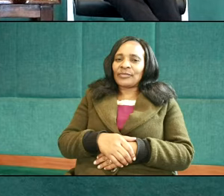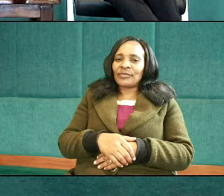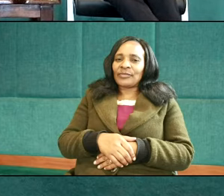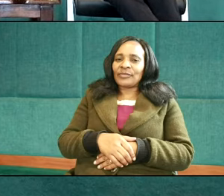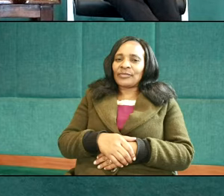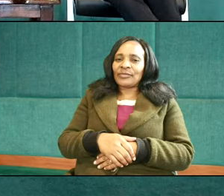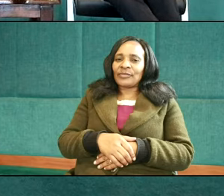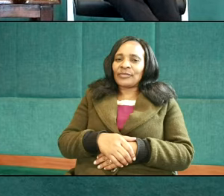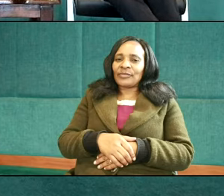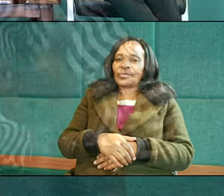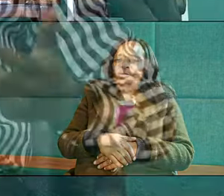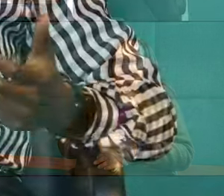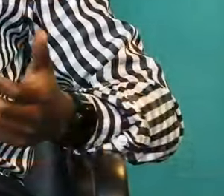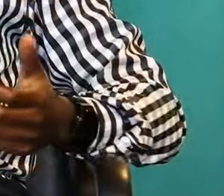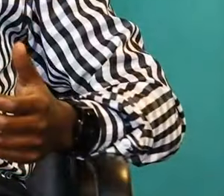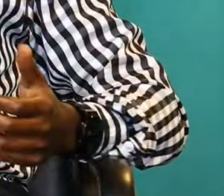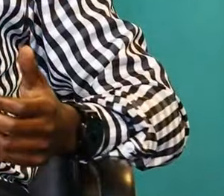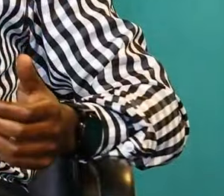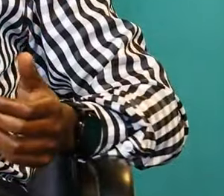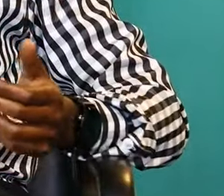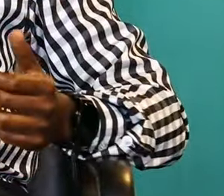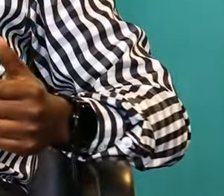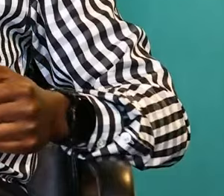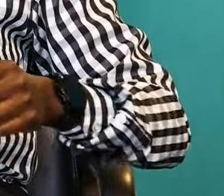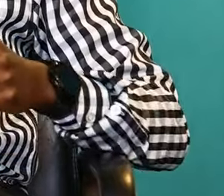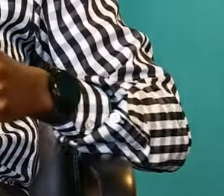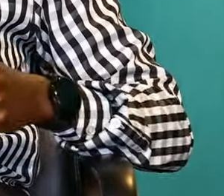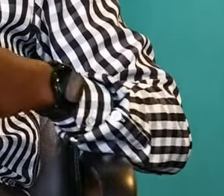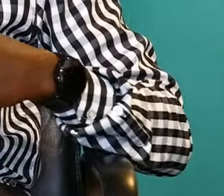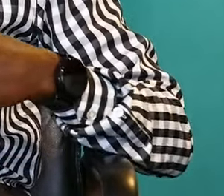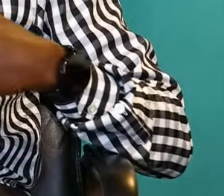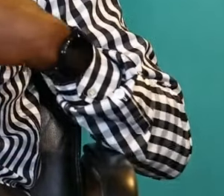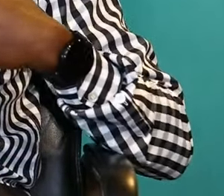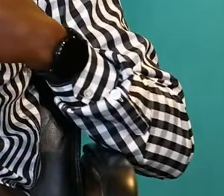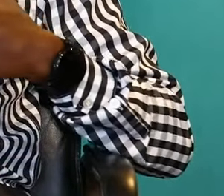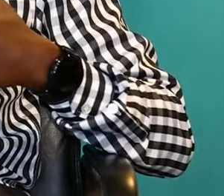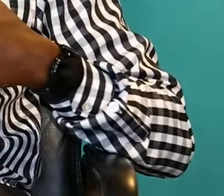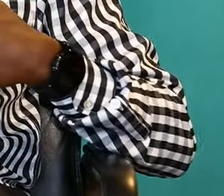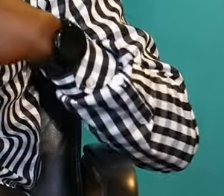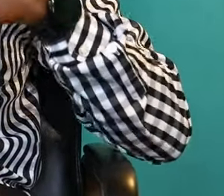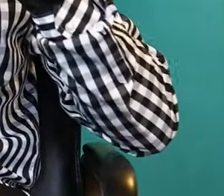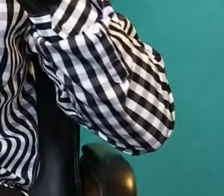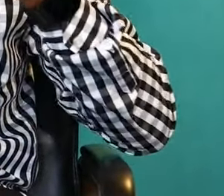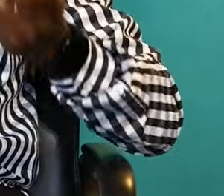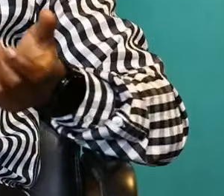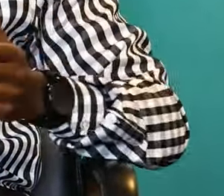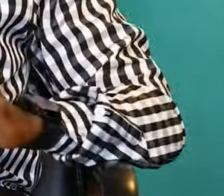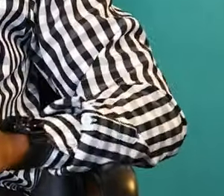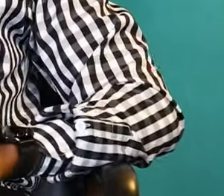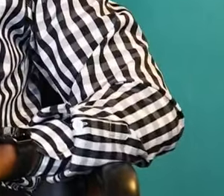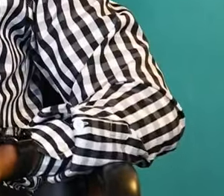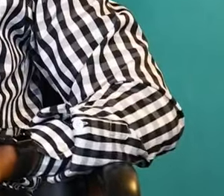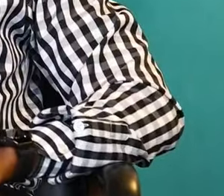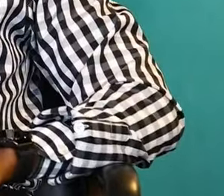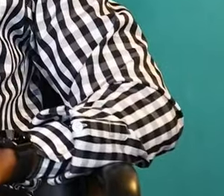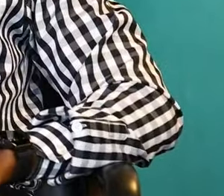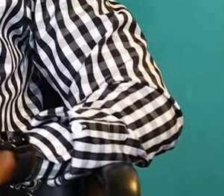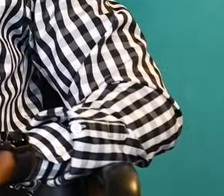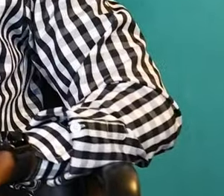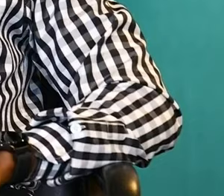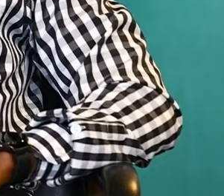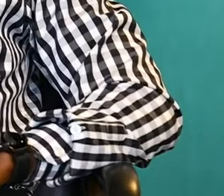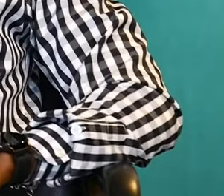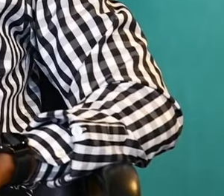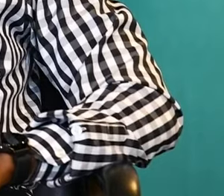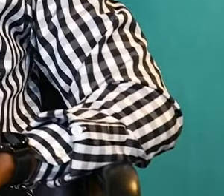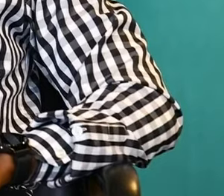it's in the book of Colossians chapter 3 verse 2 where the Bible says we should set our affections on things above and not on things